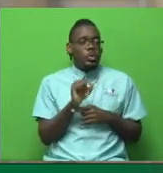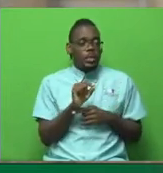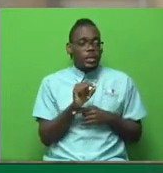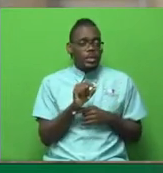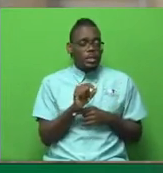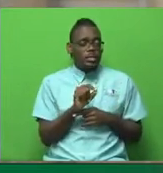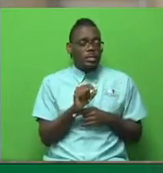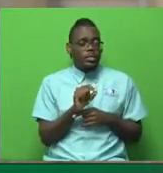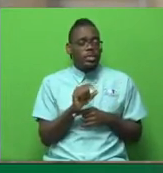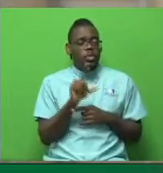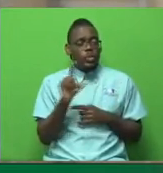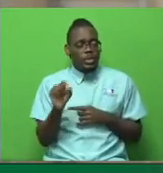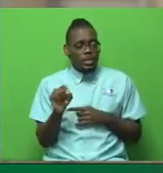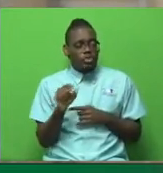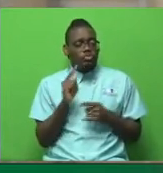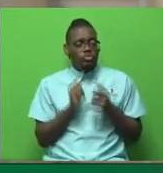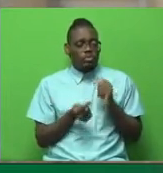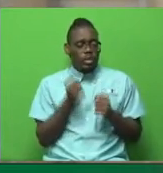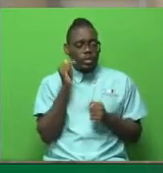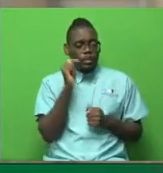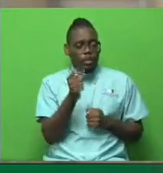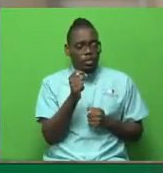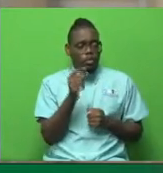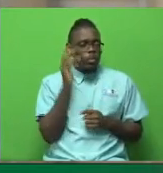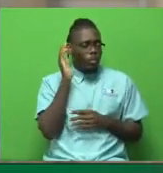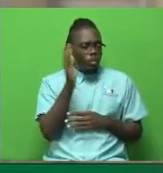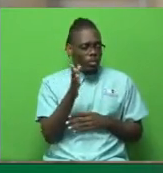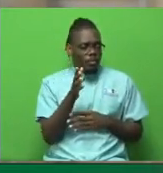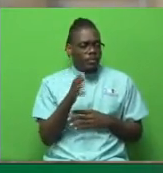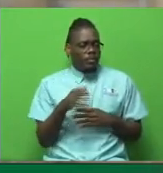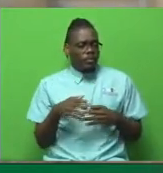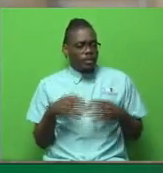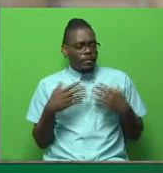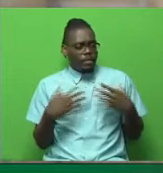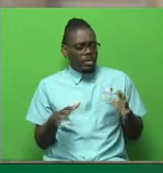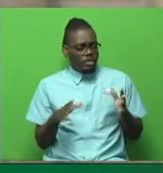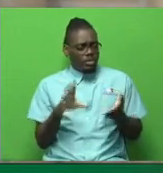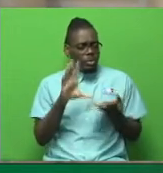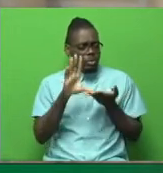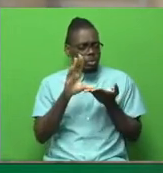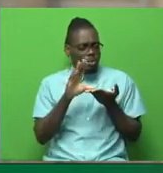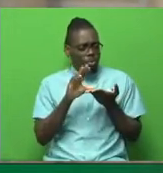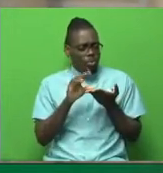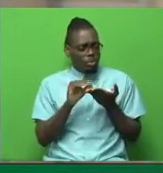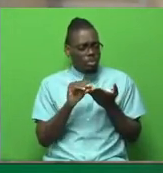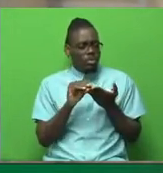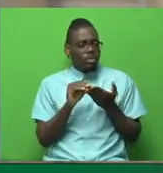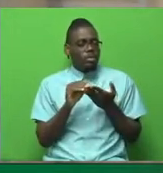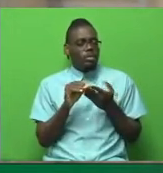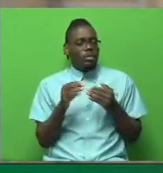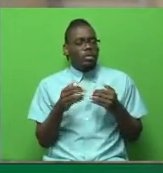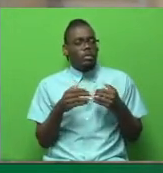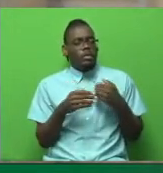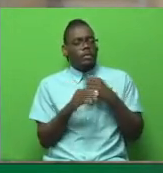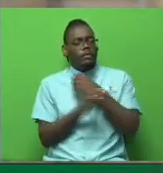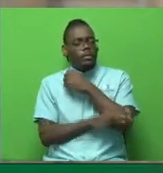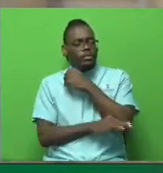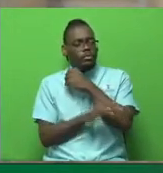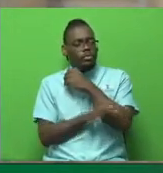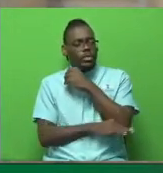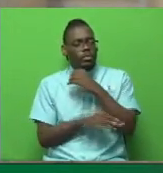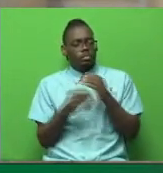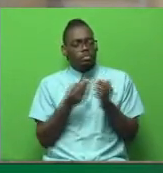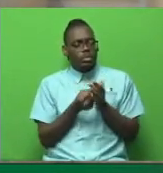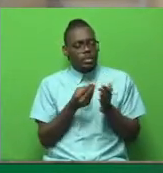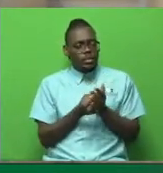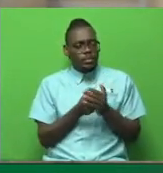foreign currency that is what this person said Mr Deputy speaker this masquerita